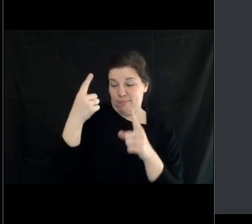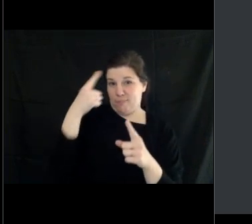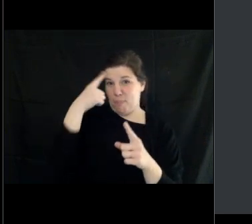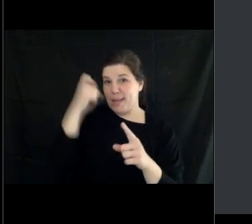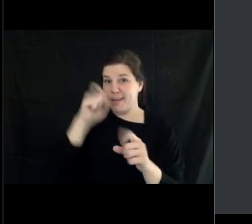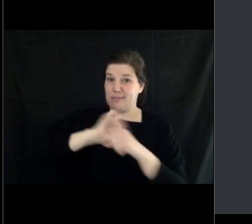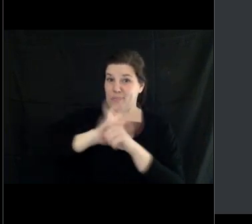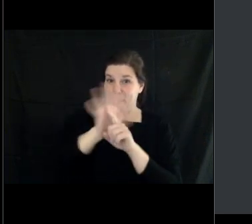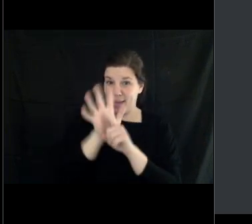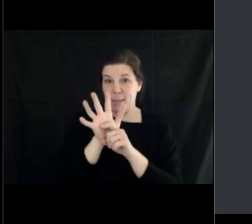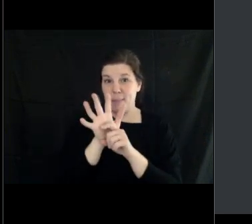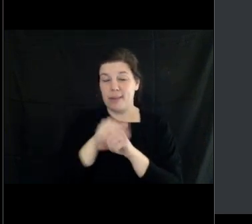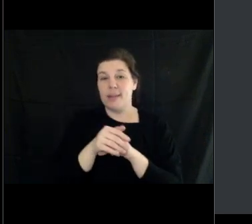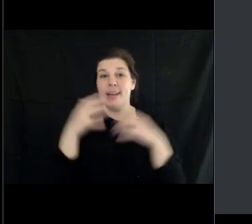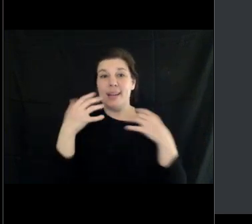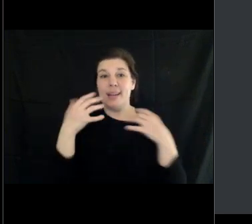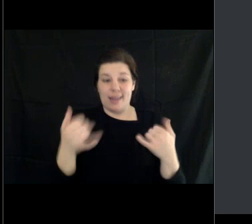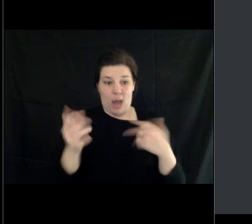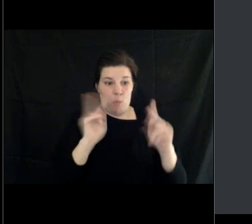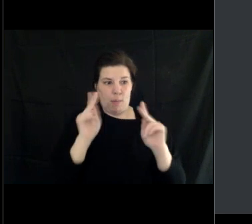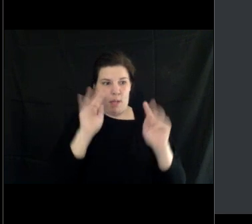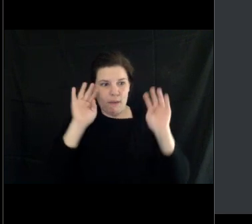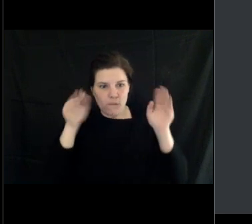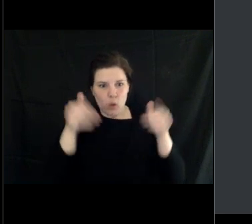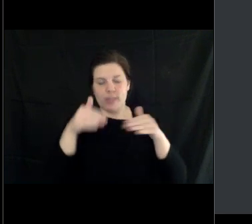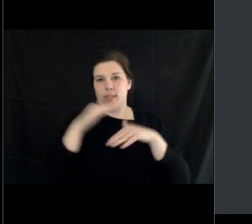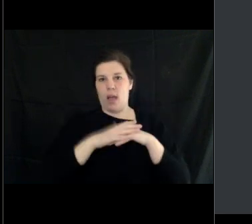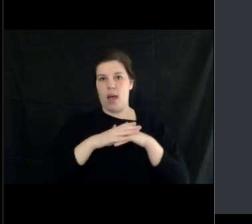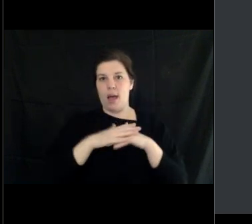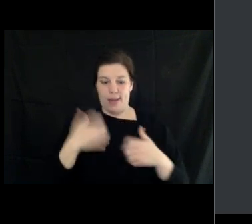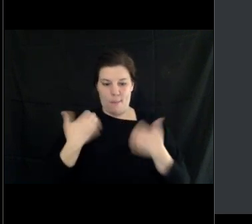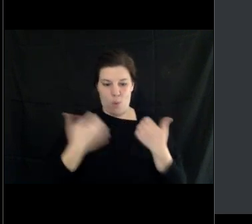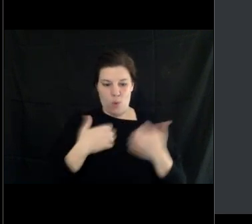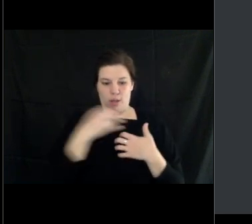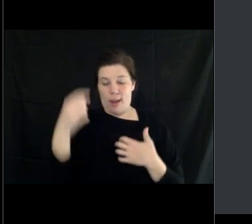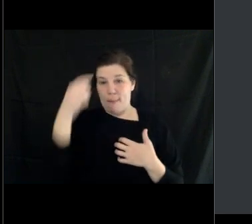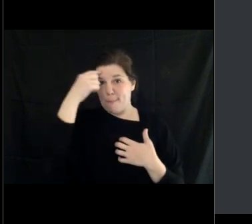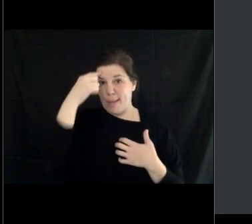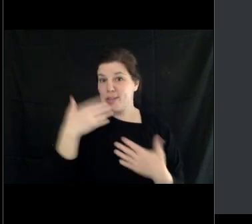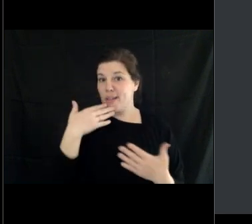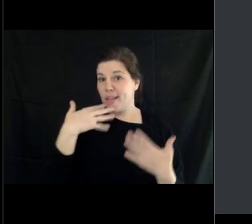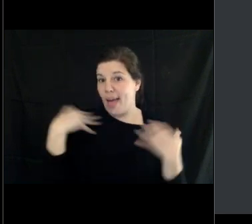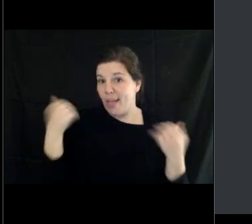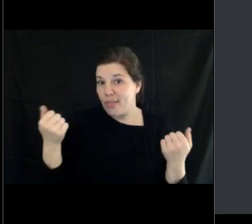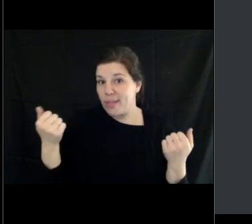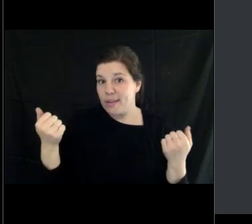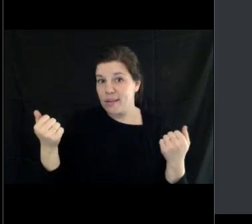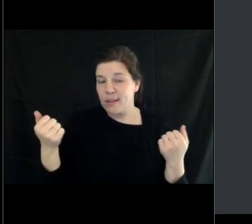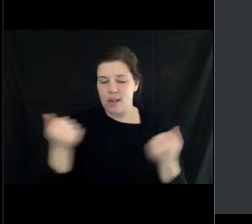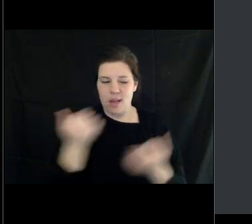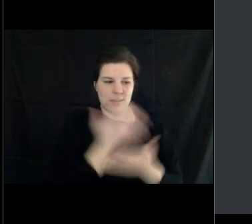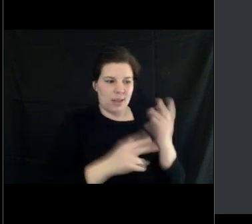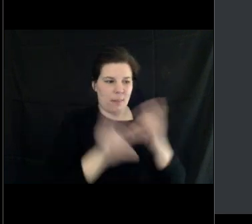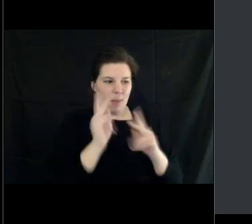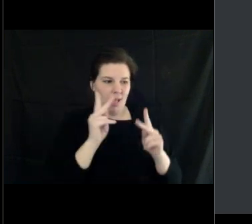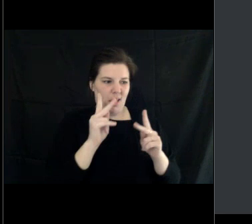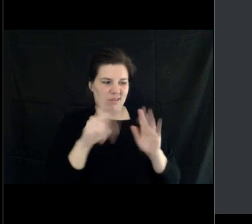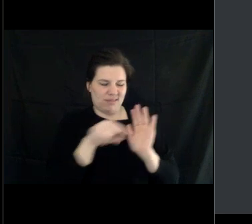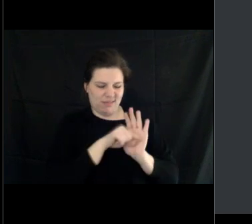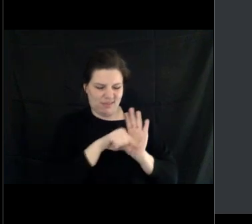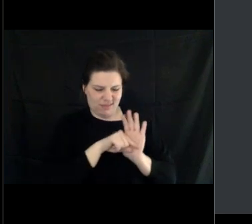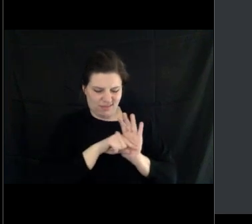to emotional and mental well-being. The fact that everyone was feeling down at some point or other